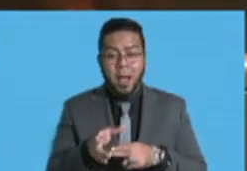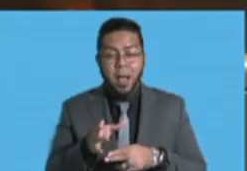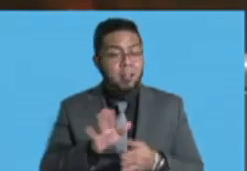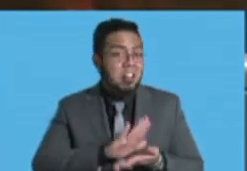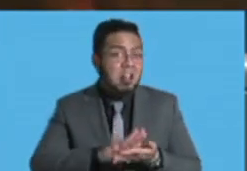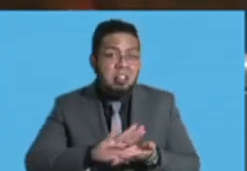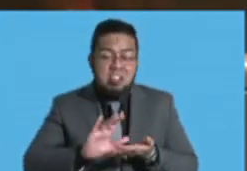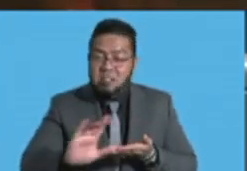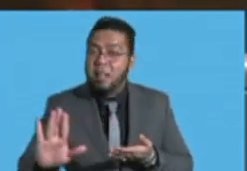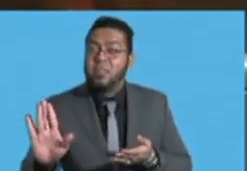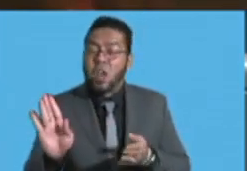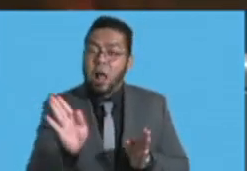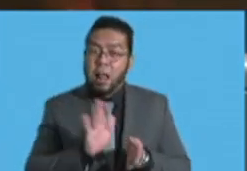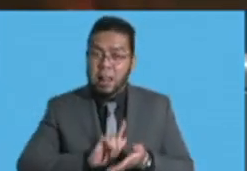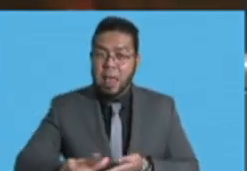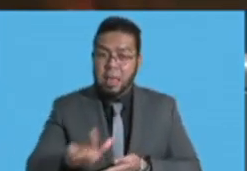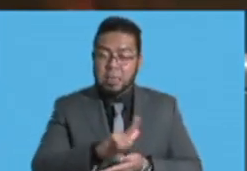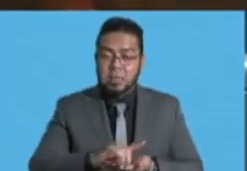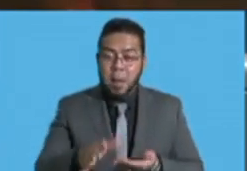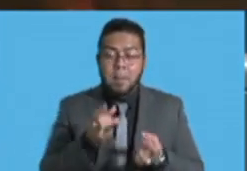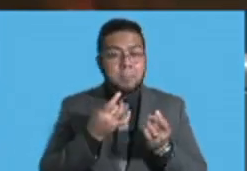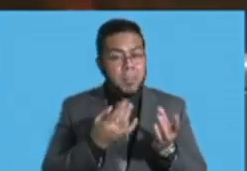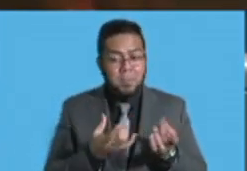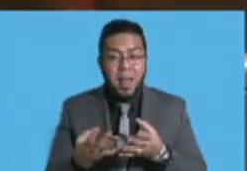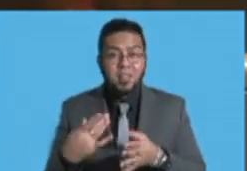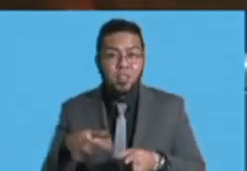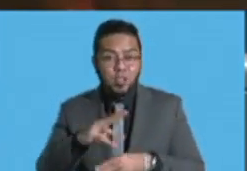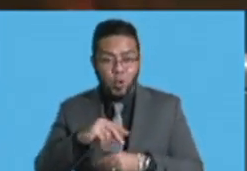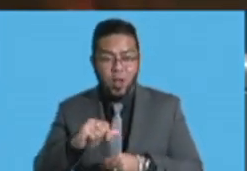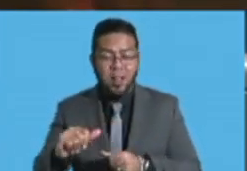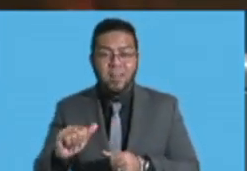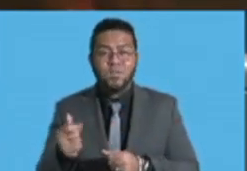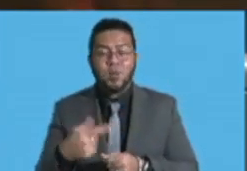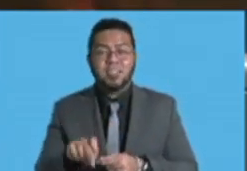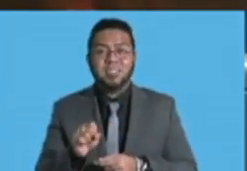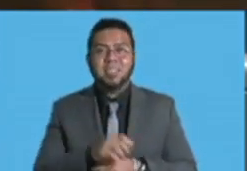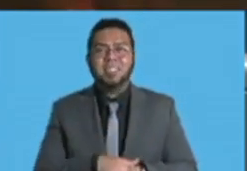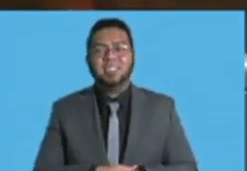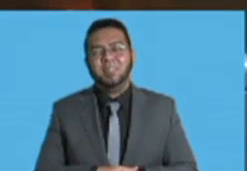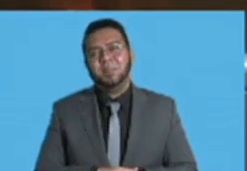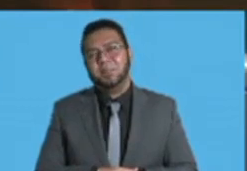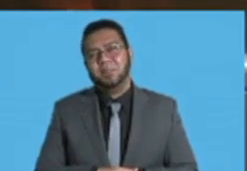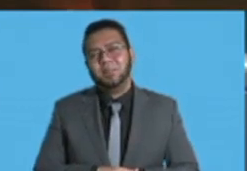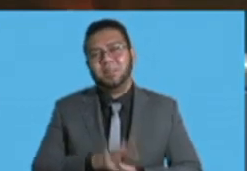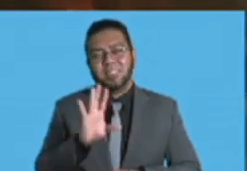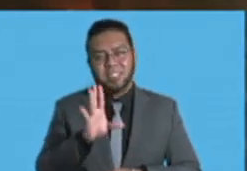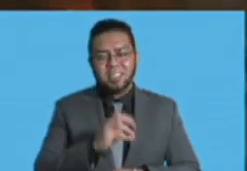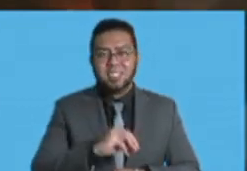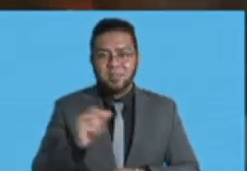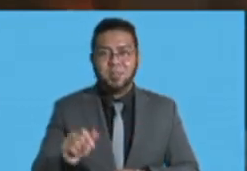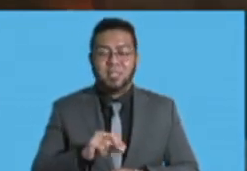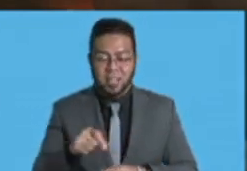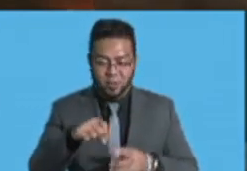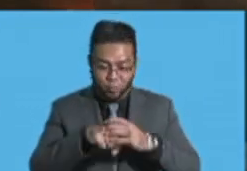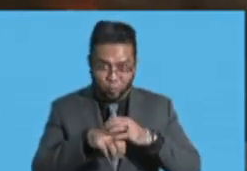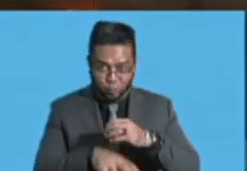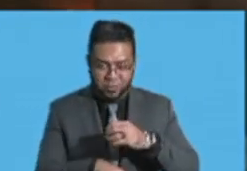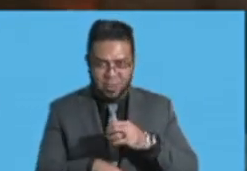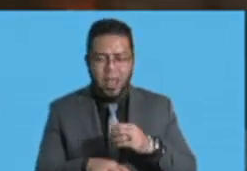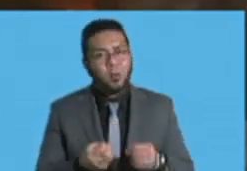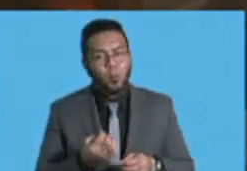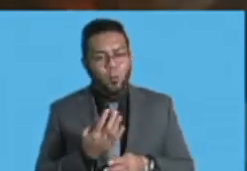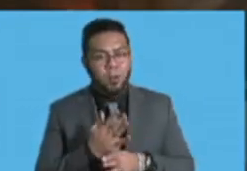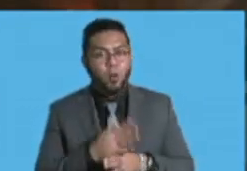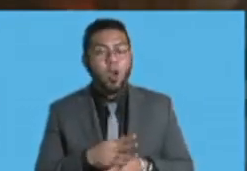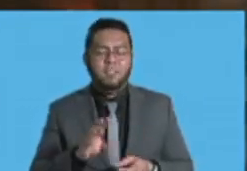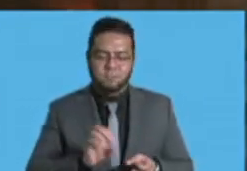land of rubbish and carefully prepares the soil so his crop will take root or germinate. He then carefully